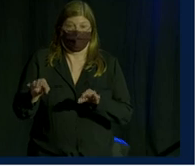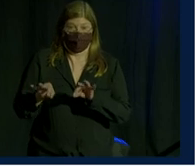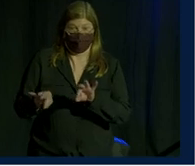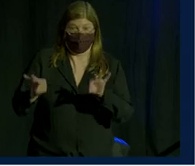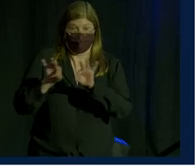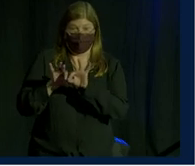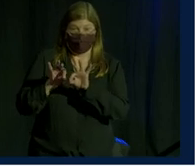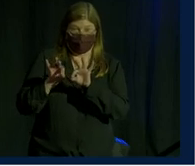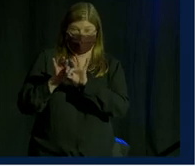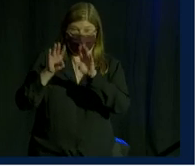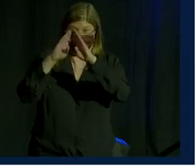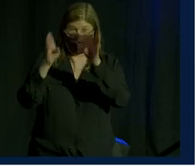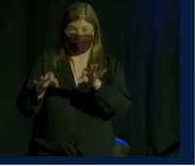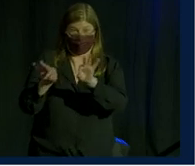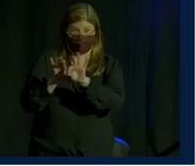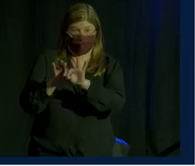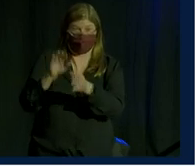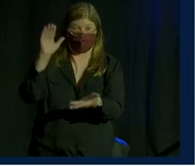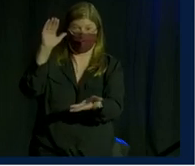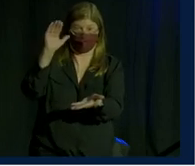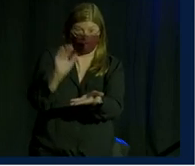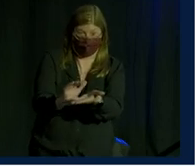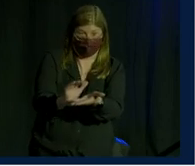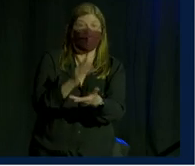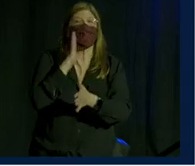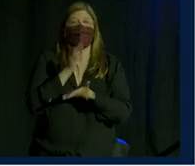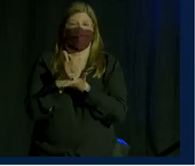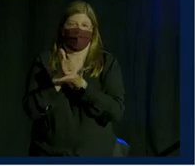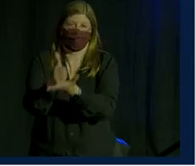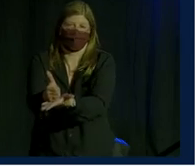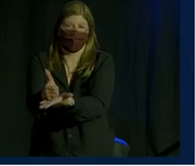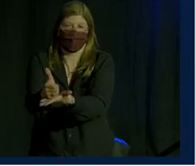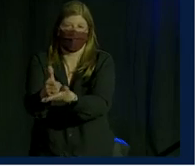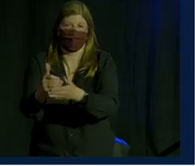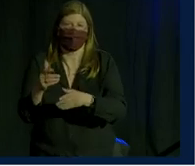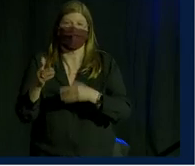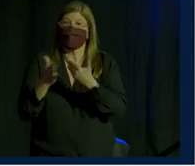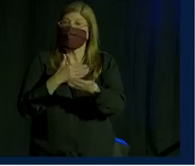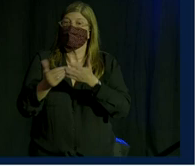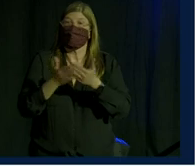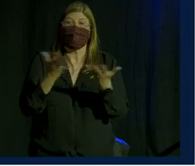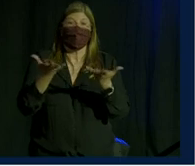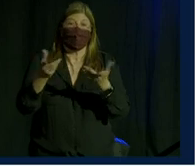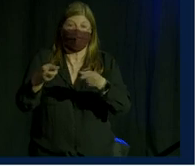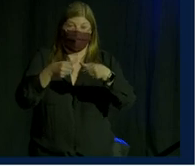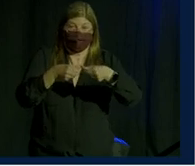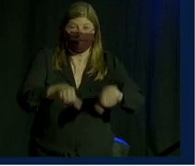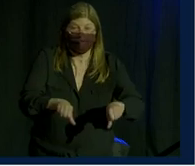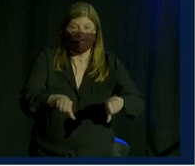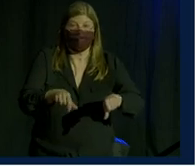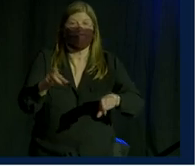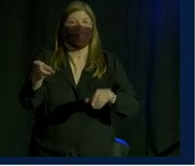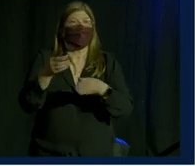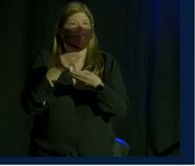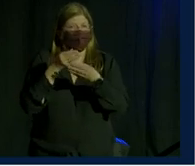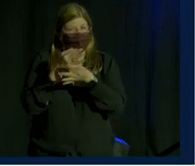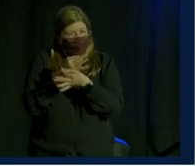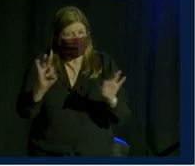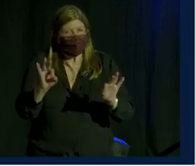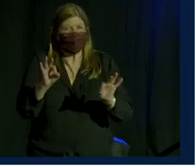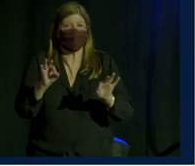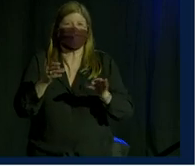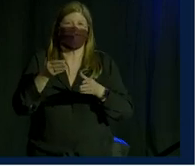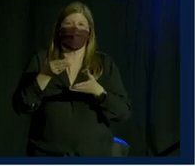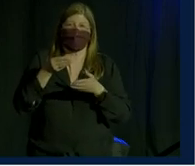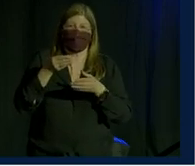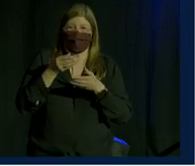For customers not using the down payment program, Landed offers free home buying services, coaching, connections to our trusted partner